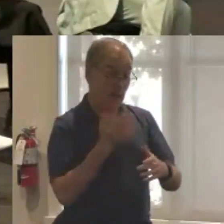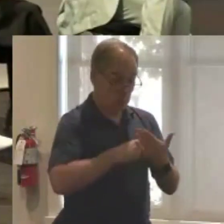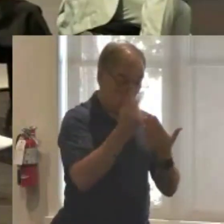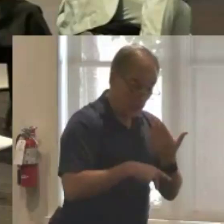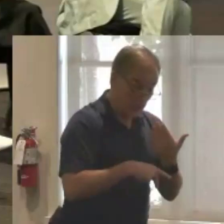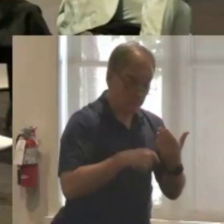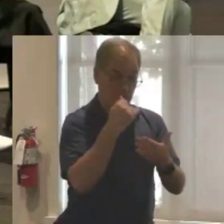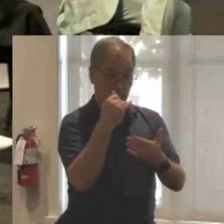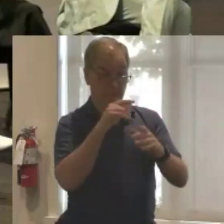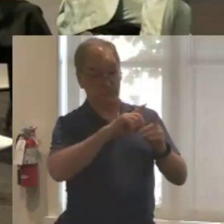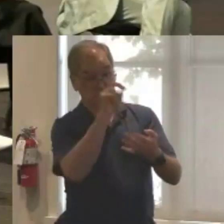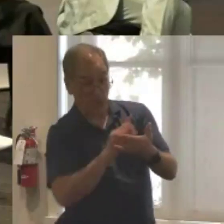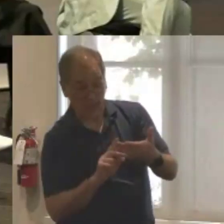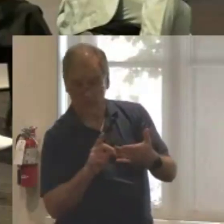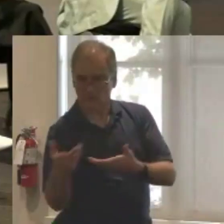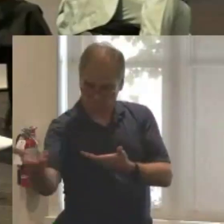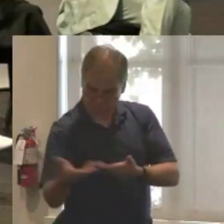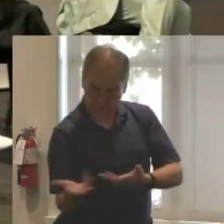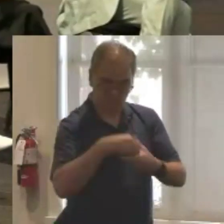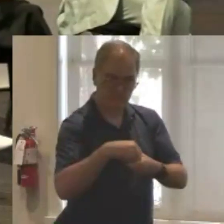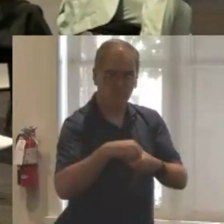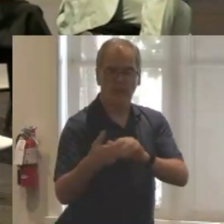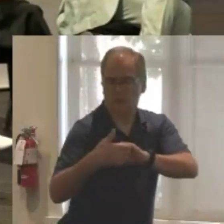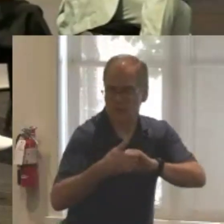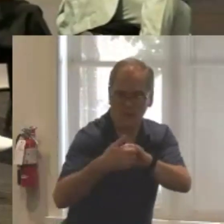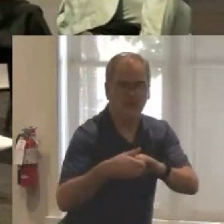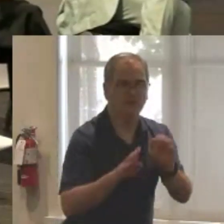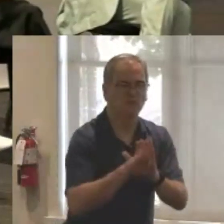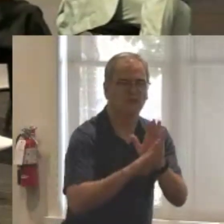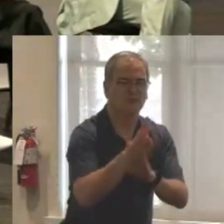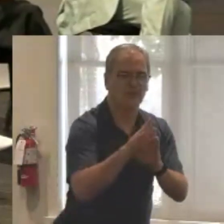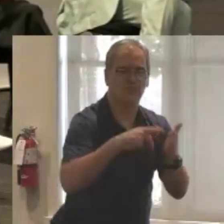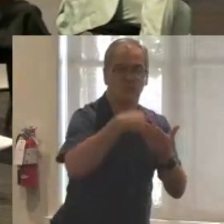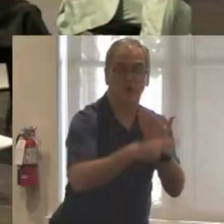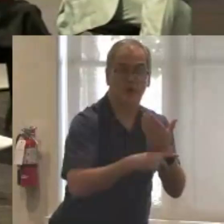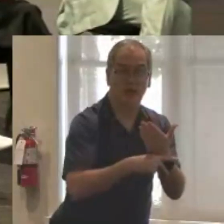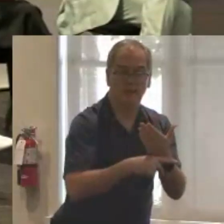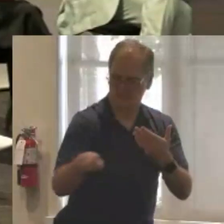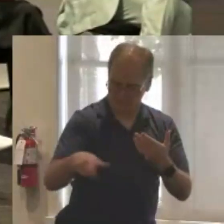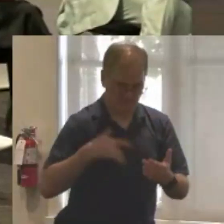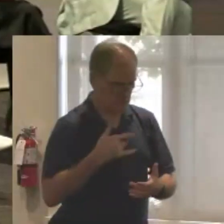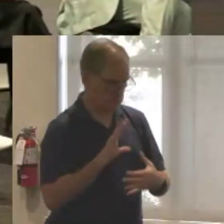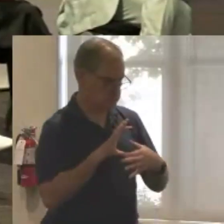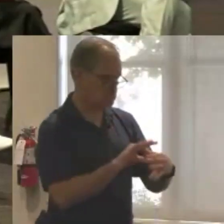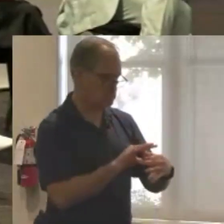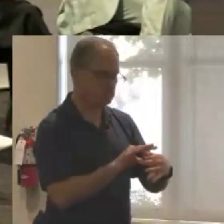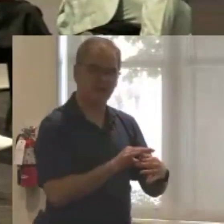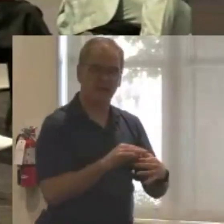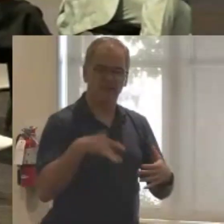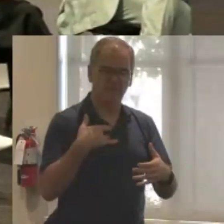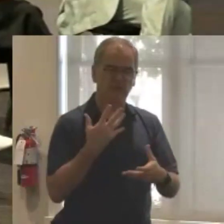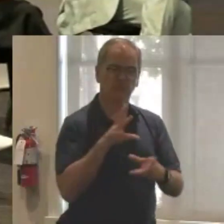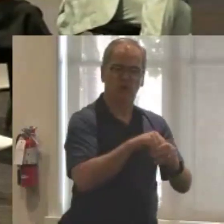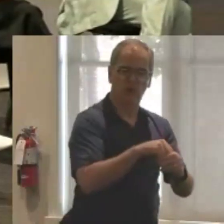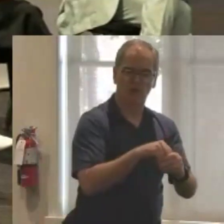programs. Empowerment and collaborative program design makes the experience a lot more meaningful because the kids themselves are taking part of it, so that way we know that they'll